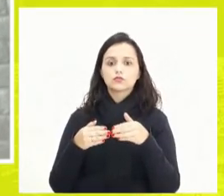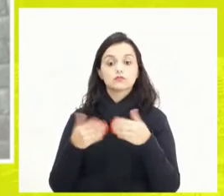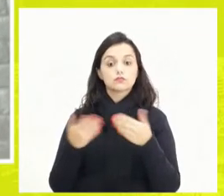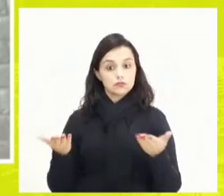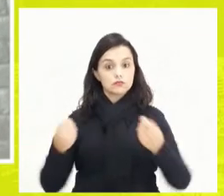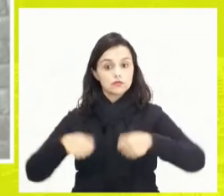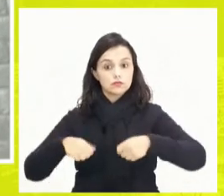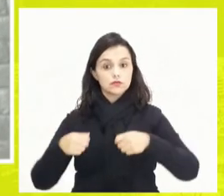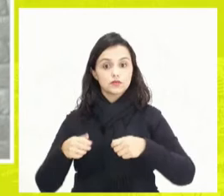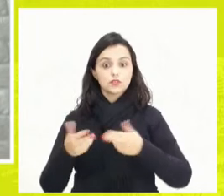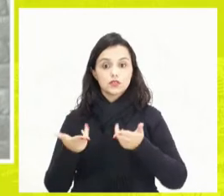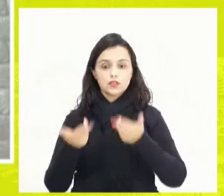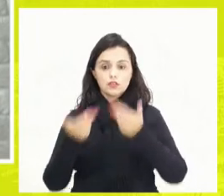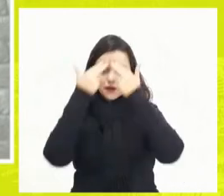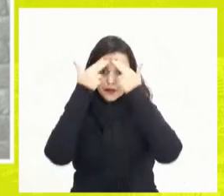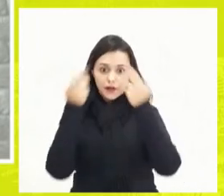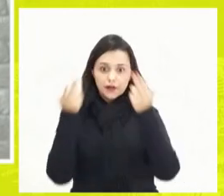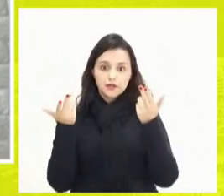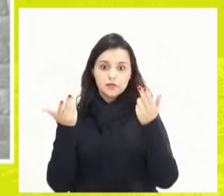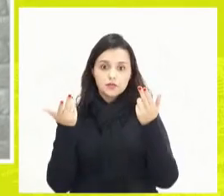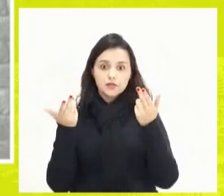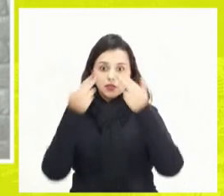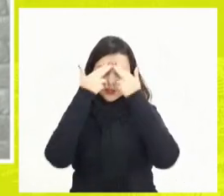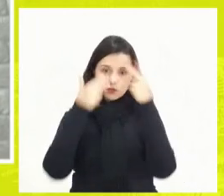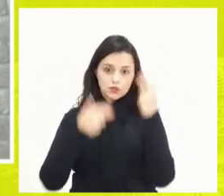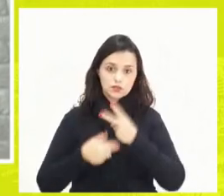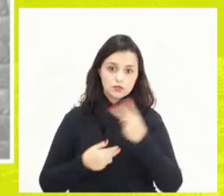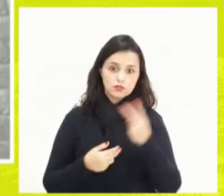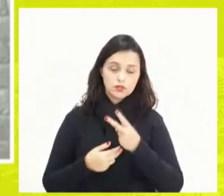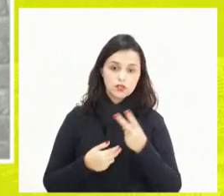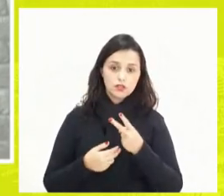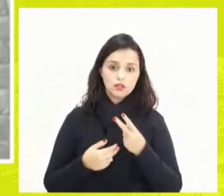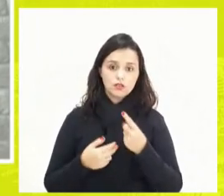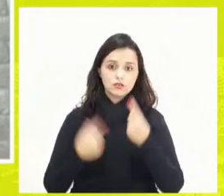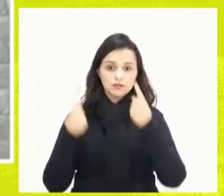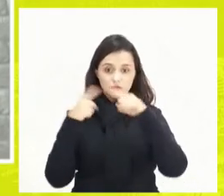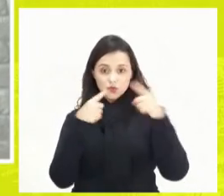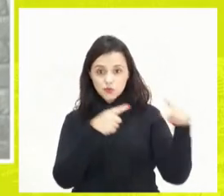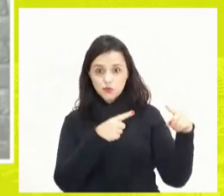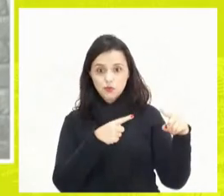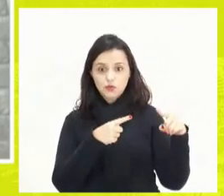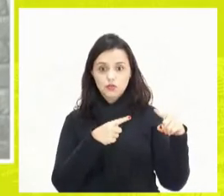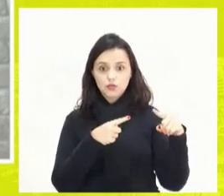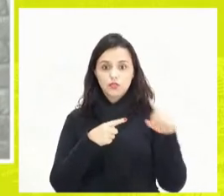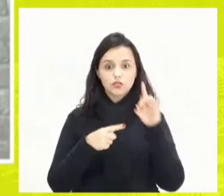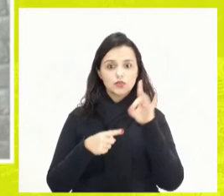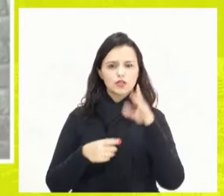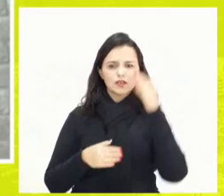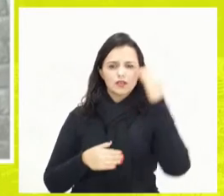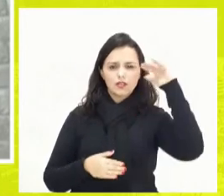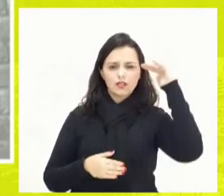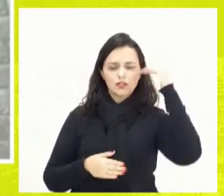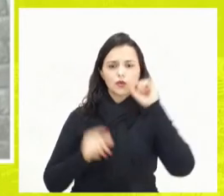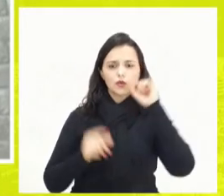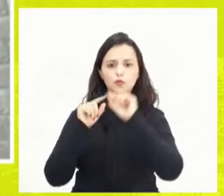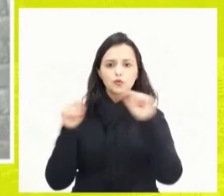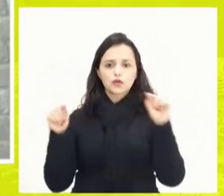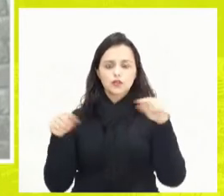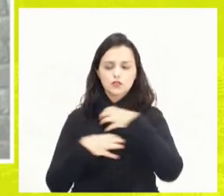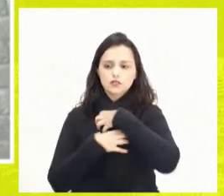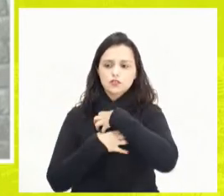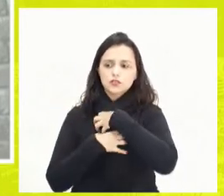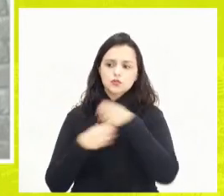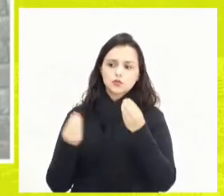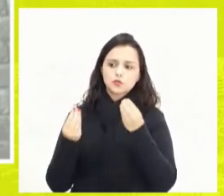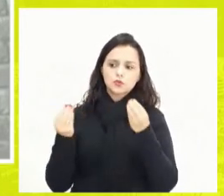trauma secondary trauma burnout just understanding the definitions and the most